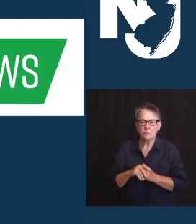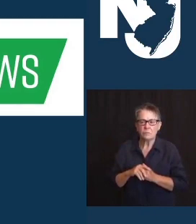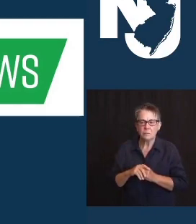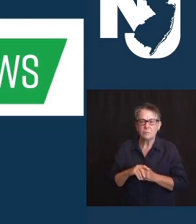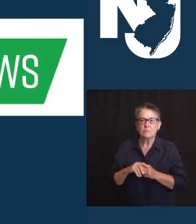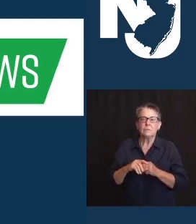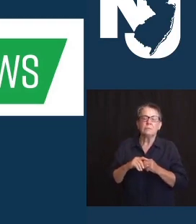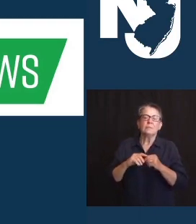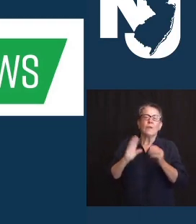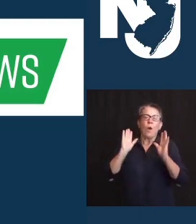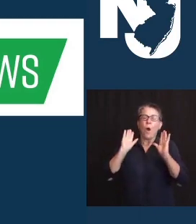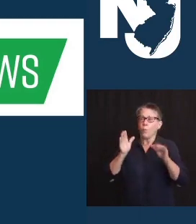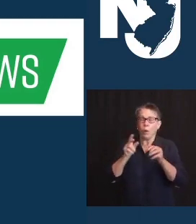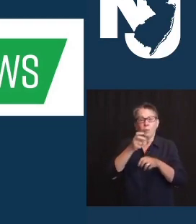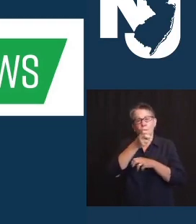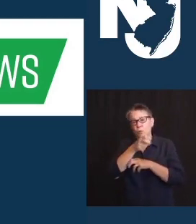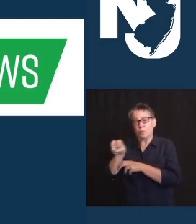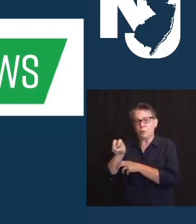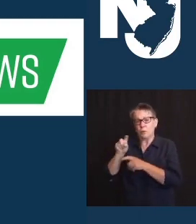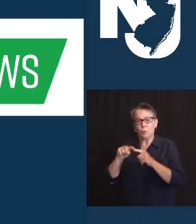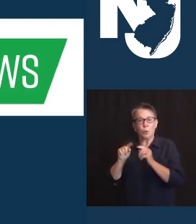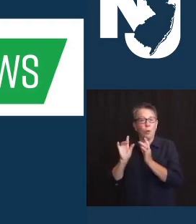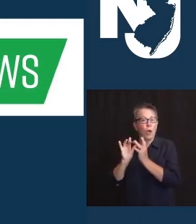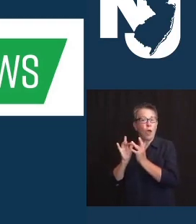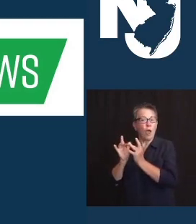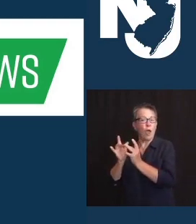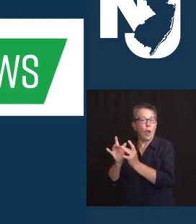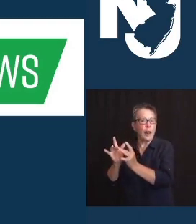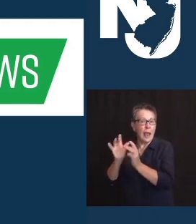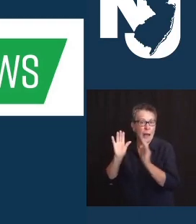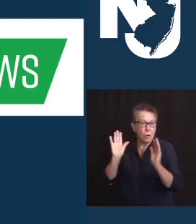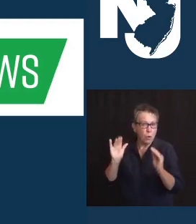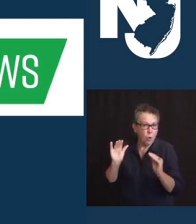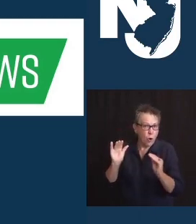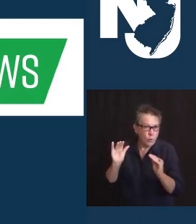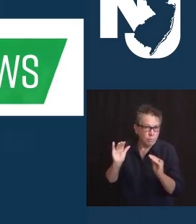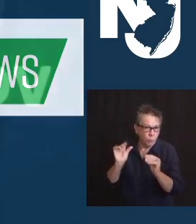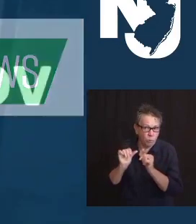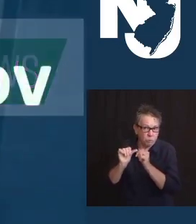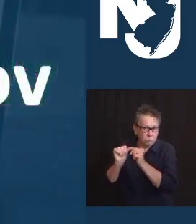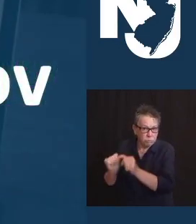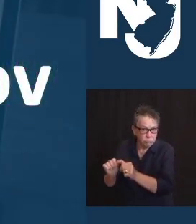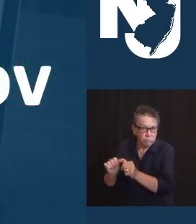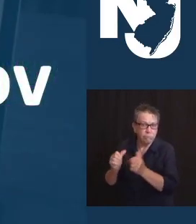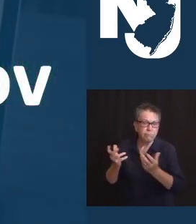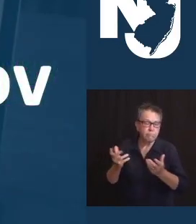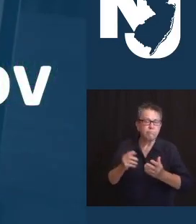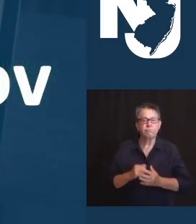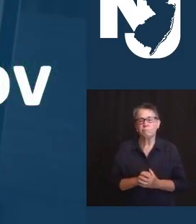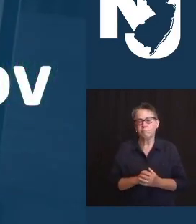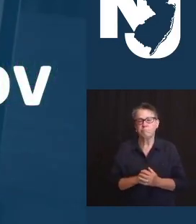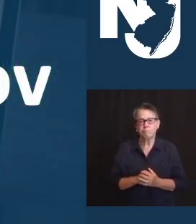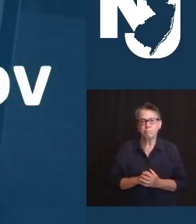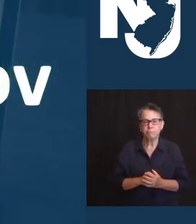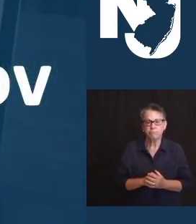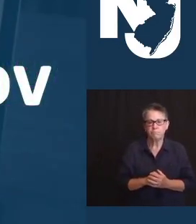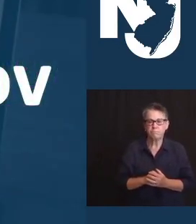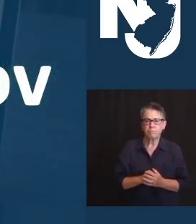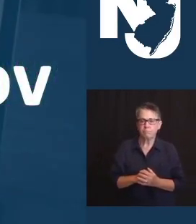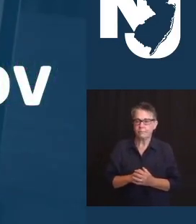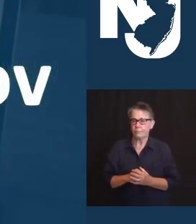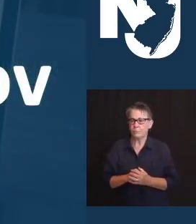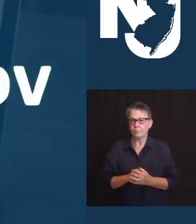a vital voice and force for the good. Next, I must note, I would be remiss if I did